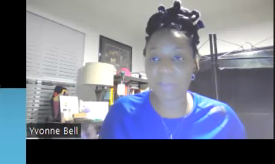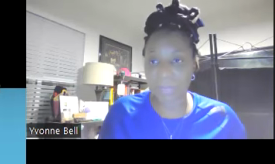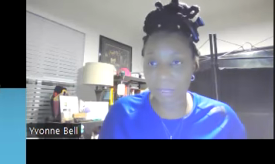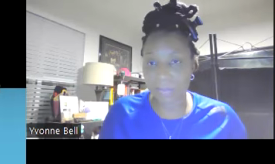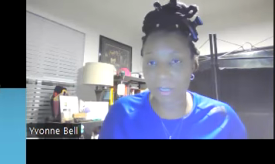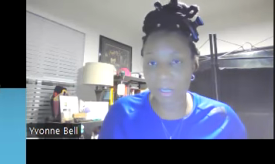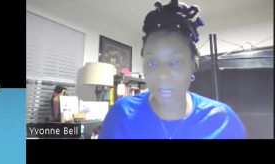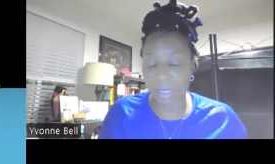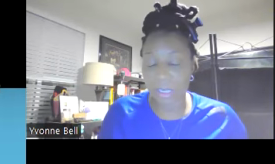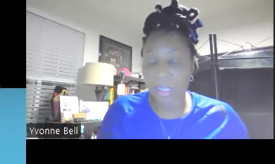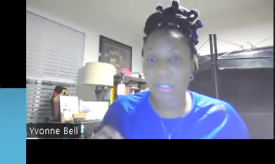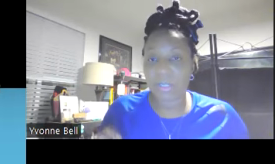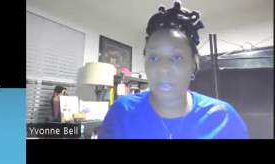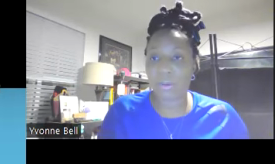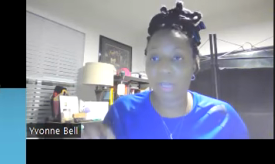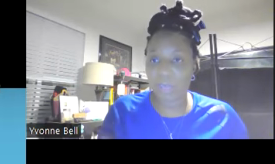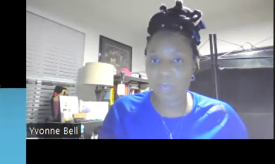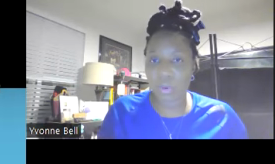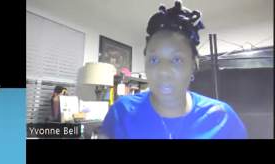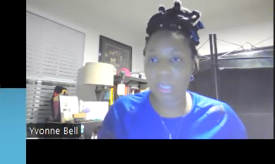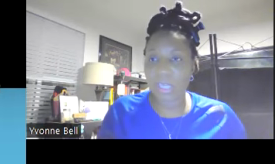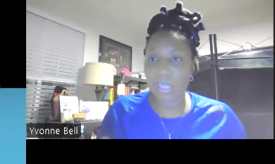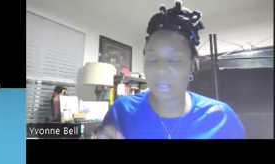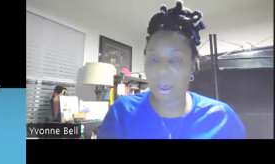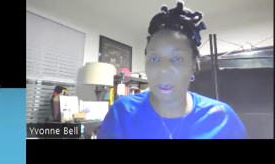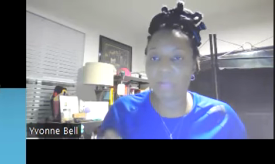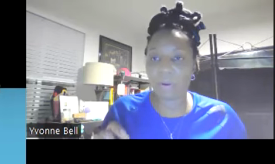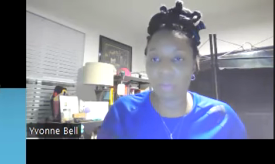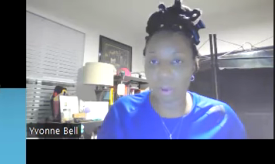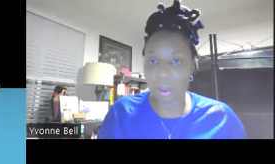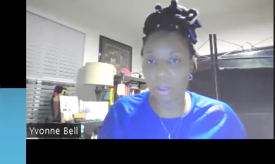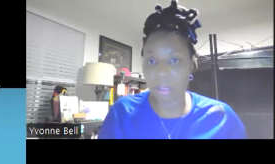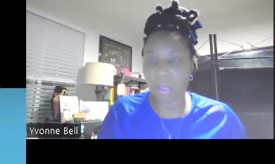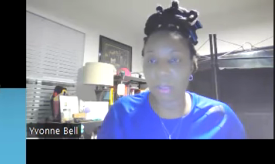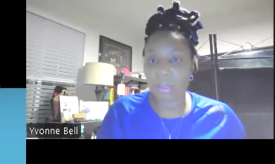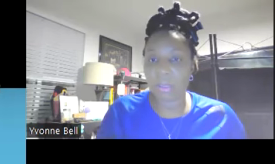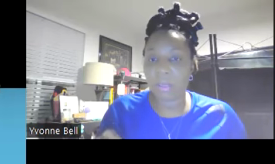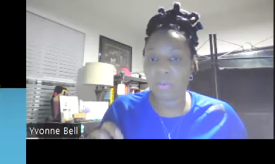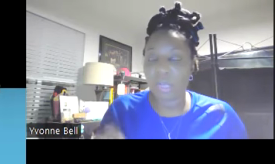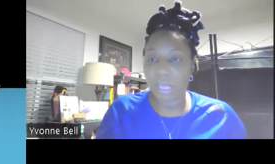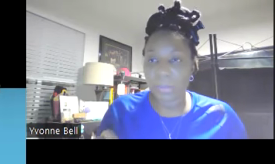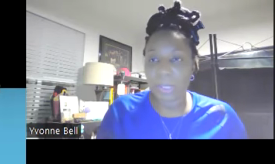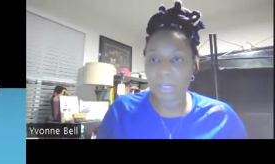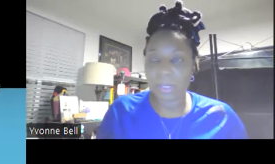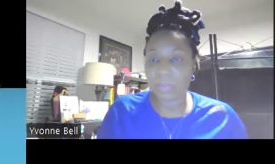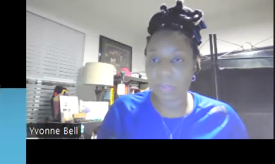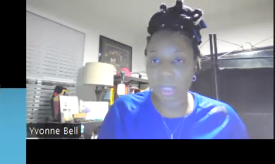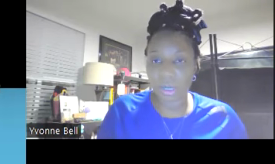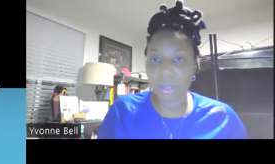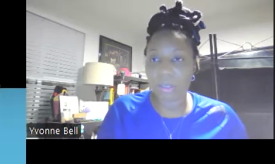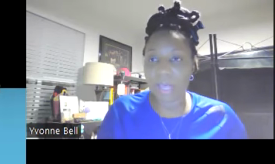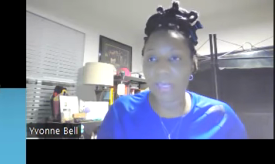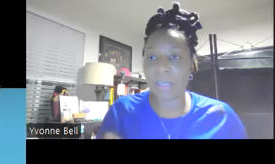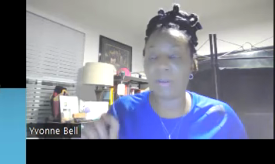very specific. So if one thing is off or wrong when inputting this